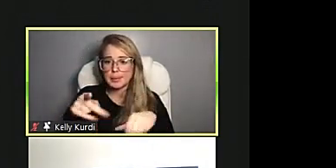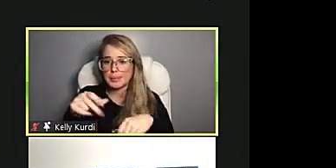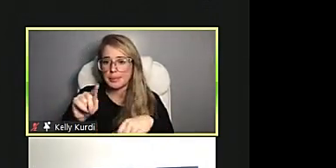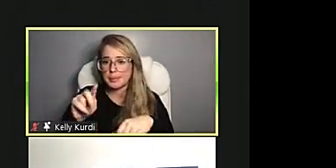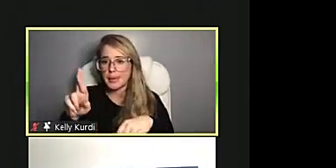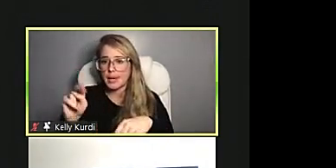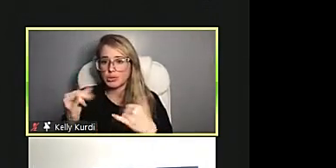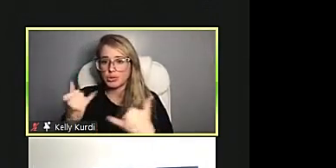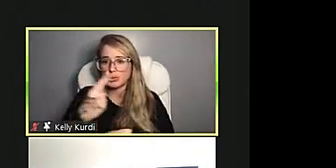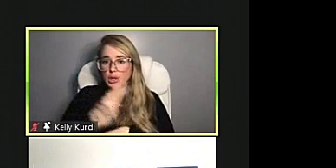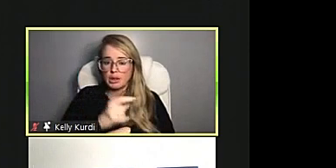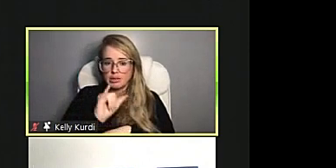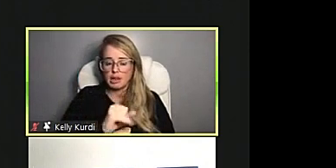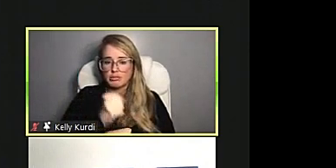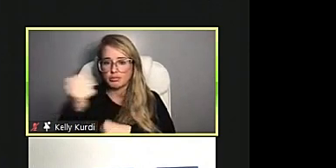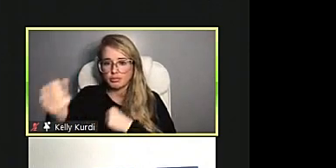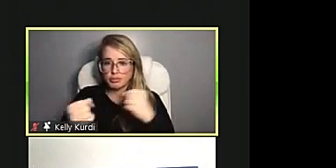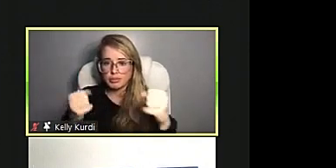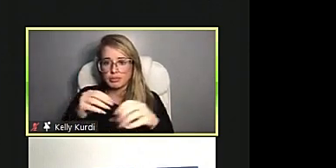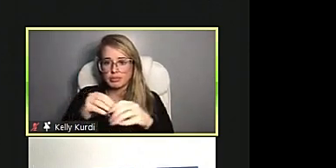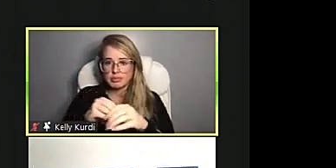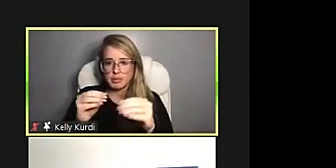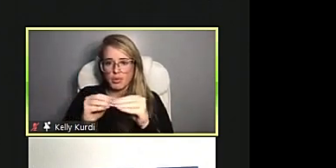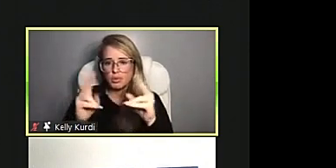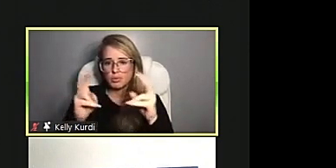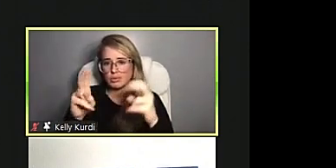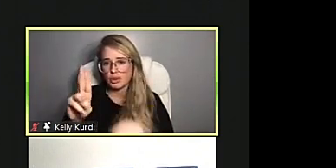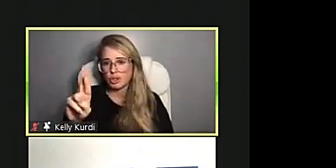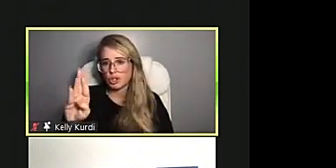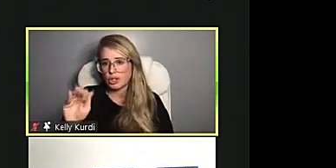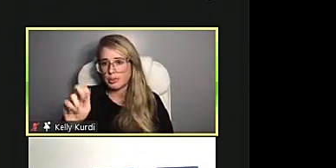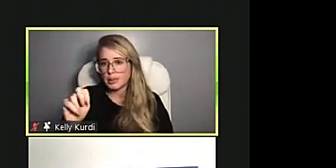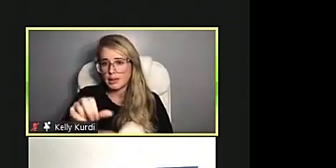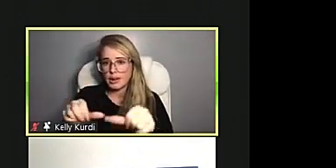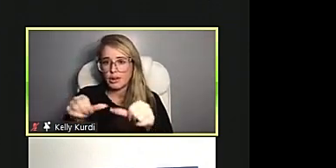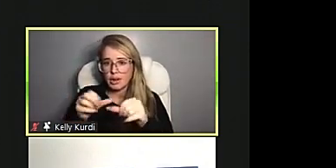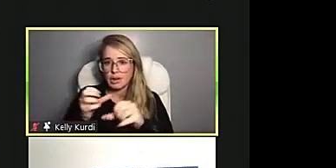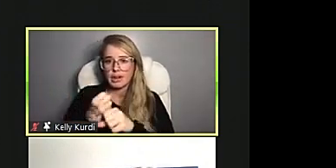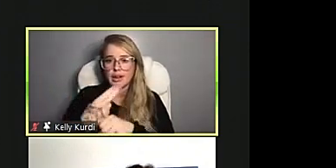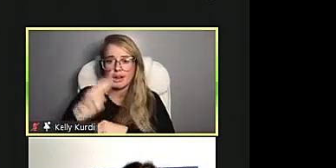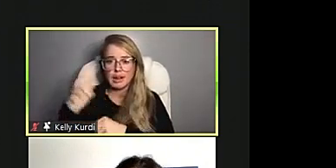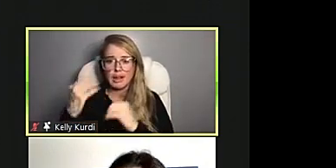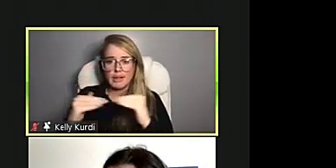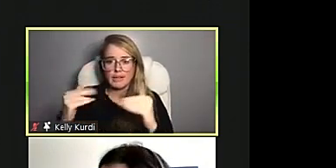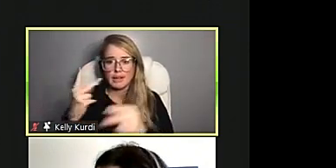those movements into the more urban areas to receive that higher level of care.